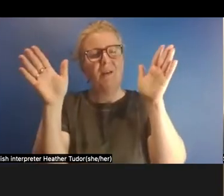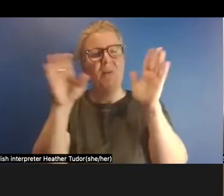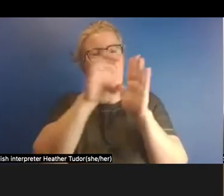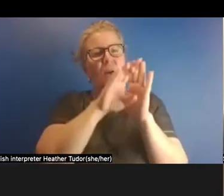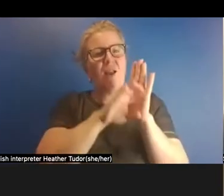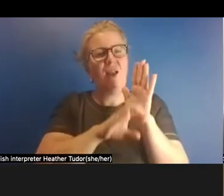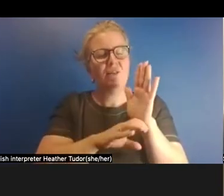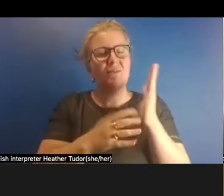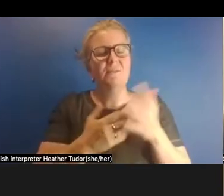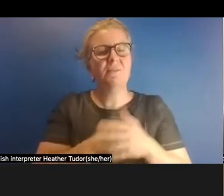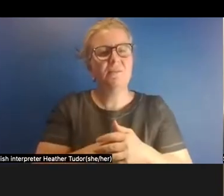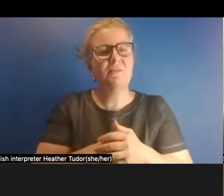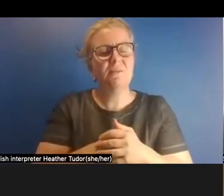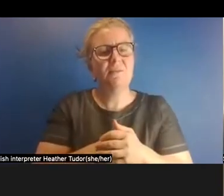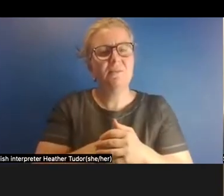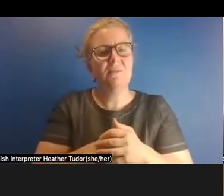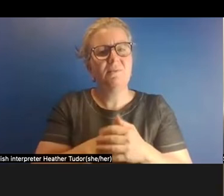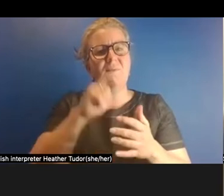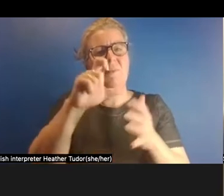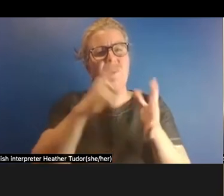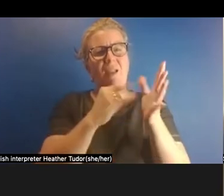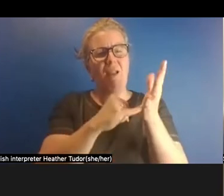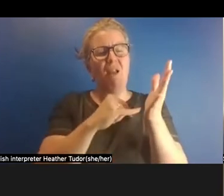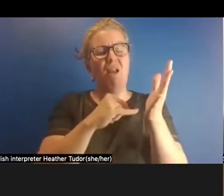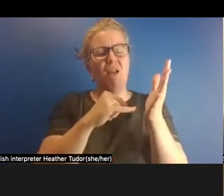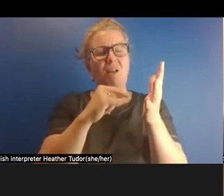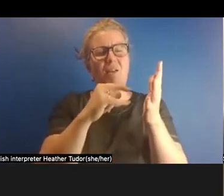particularly taken by, Abhaya, what you said about